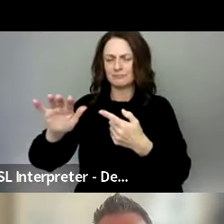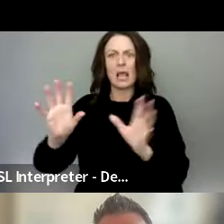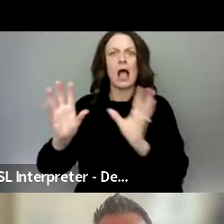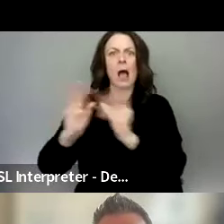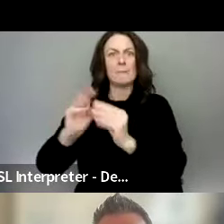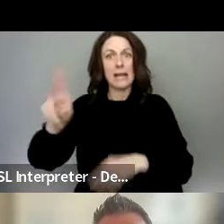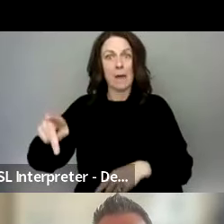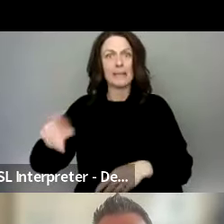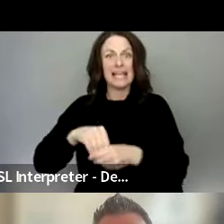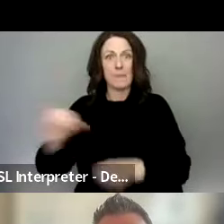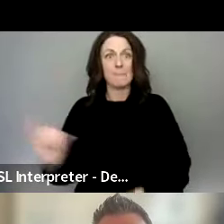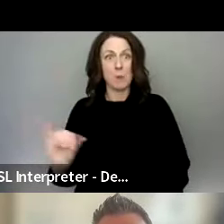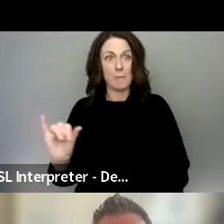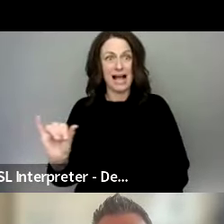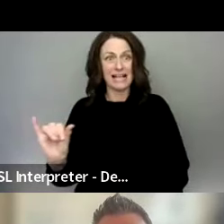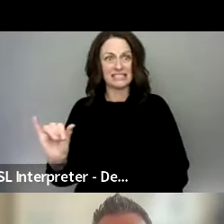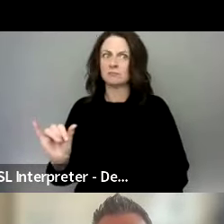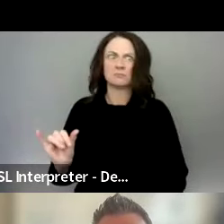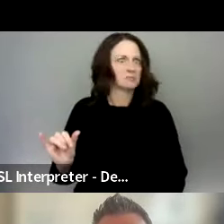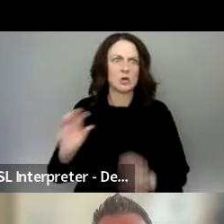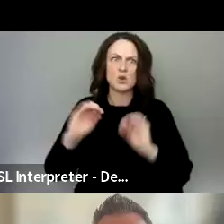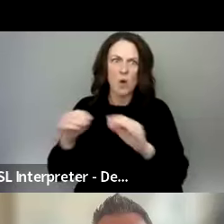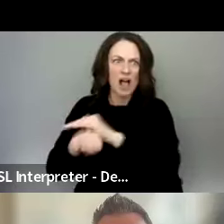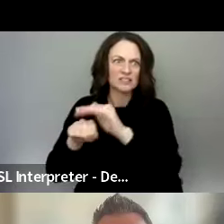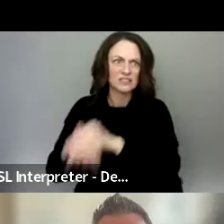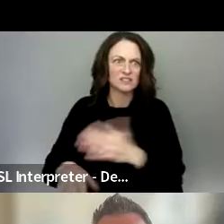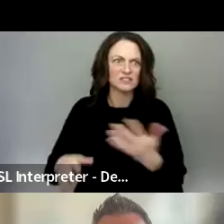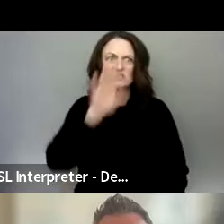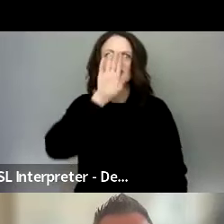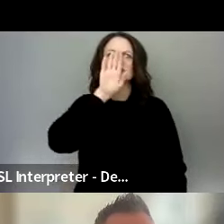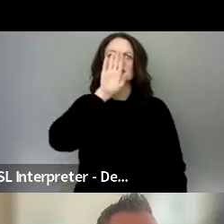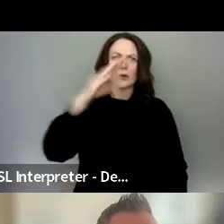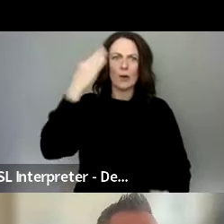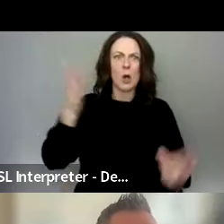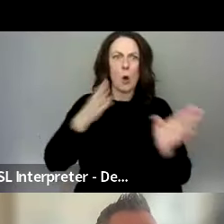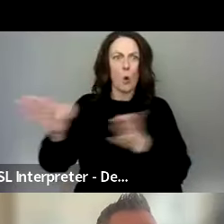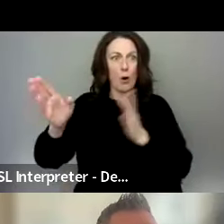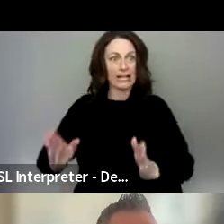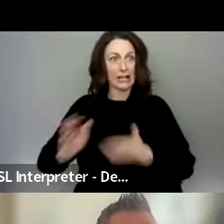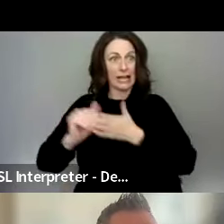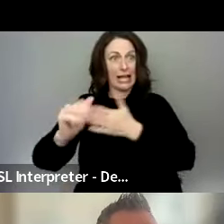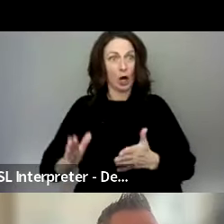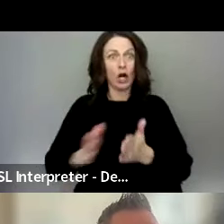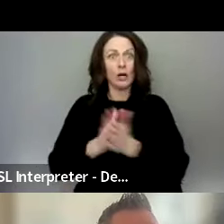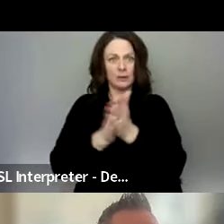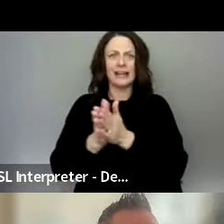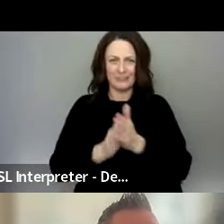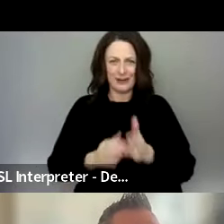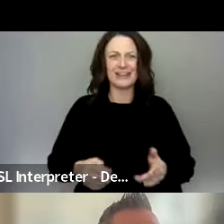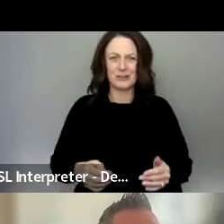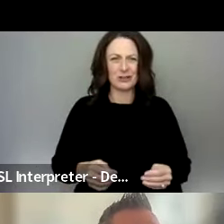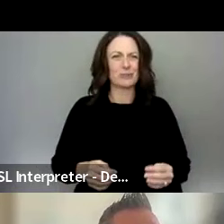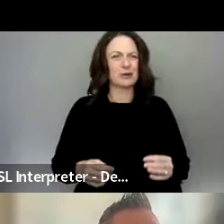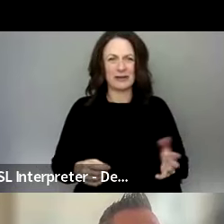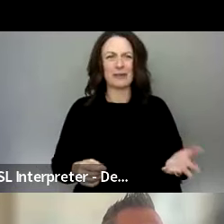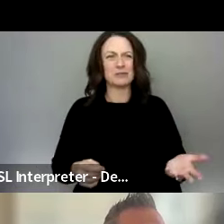meetup in Budapest, and it was not accessible. We know that the organizer was very keen on making it accessible,